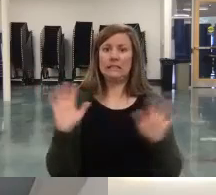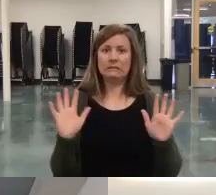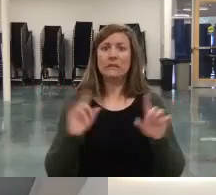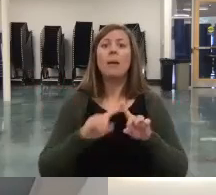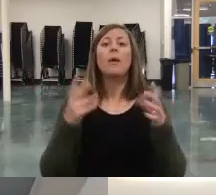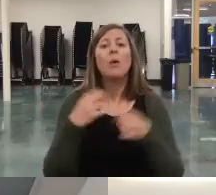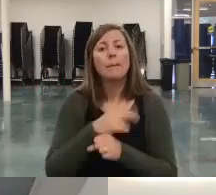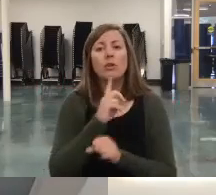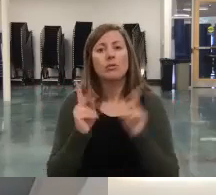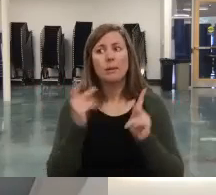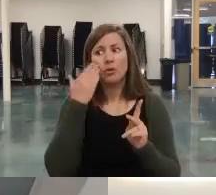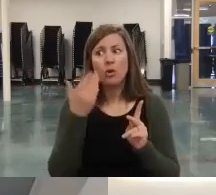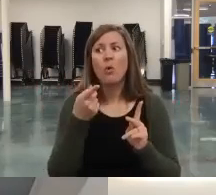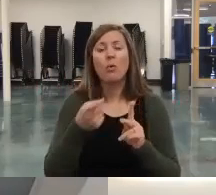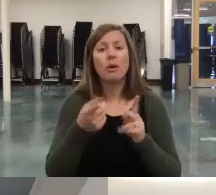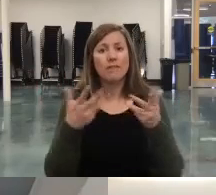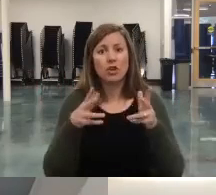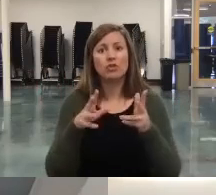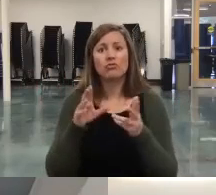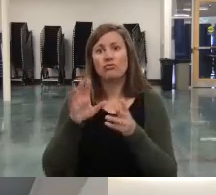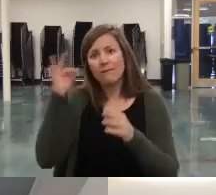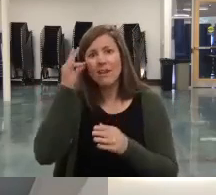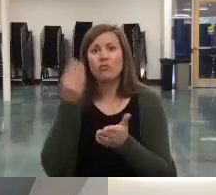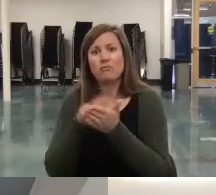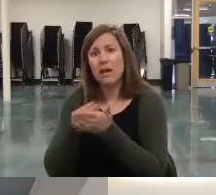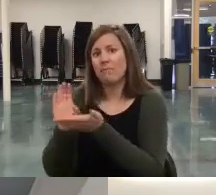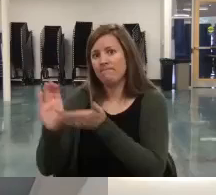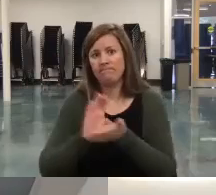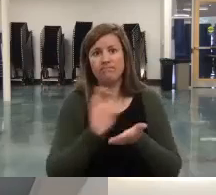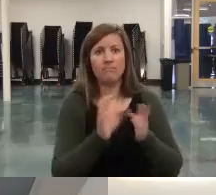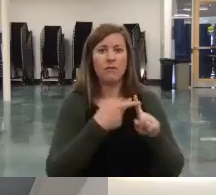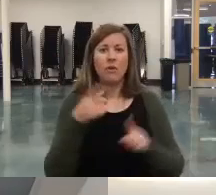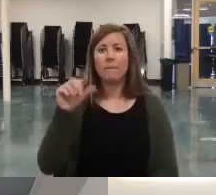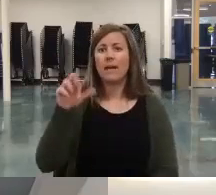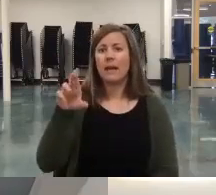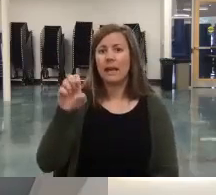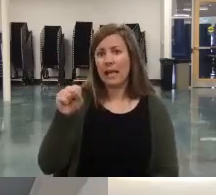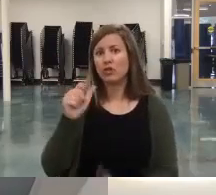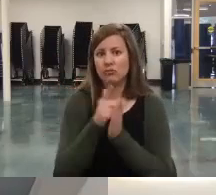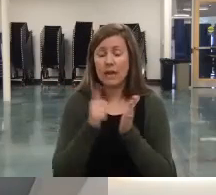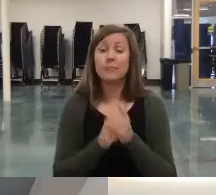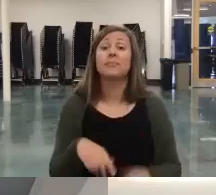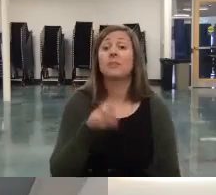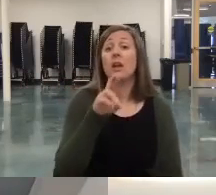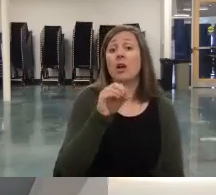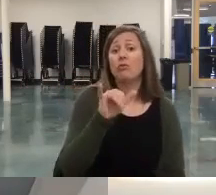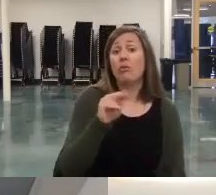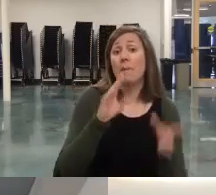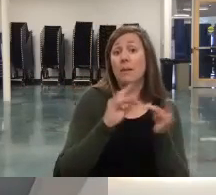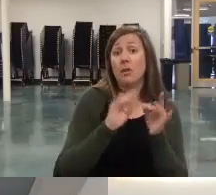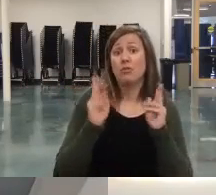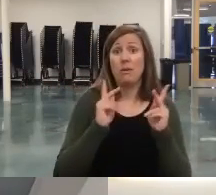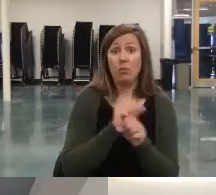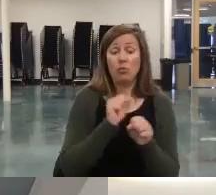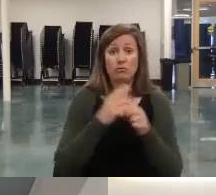know that they are pushing out federal funds they received from the CARES Act. As Robin mentioned, for those of us in the human services